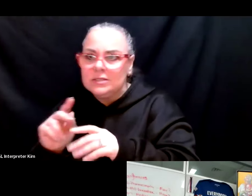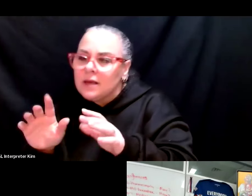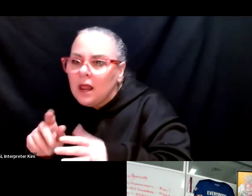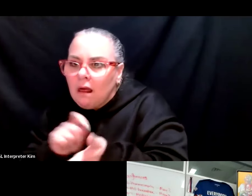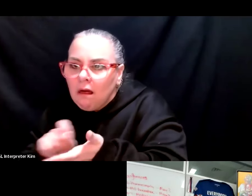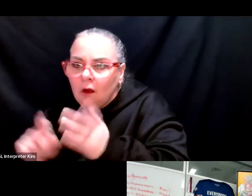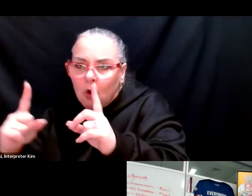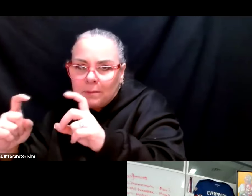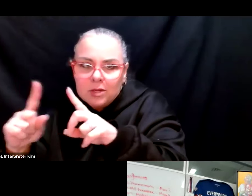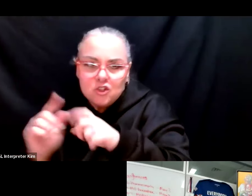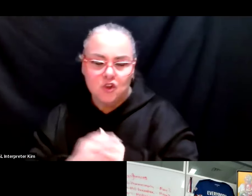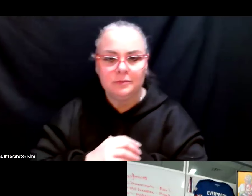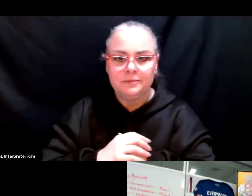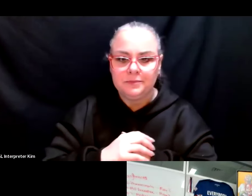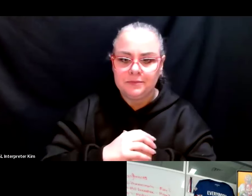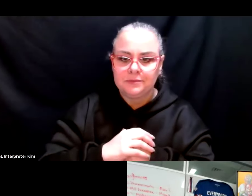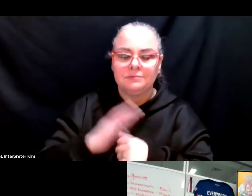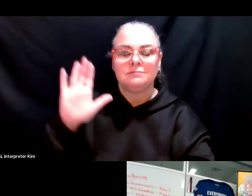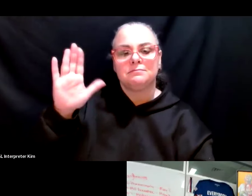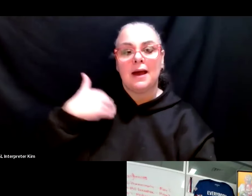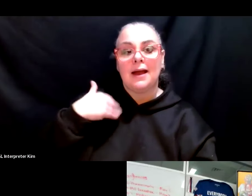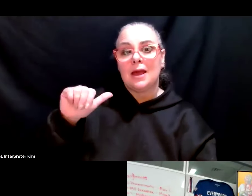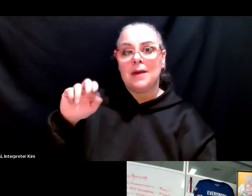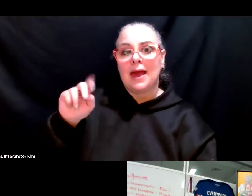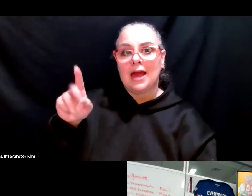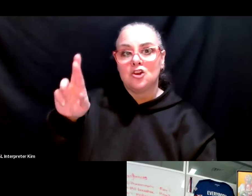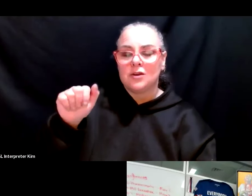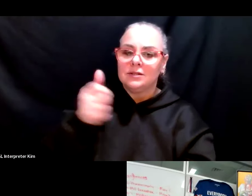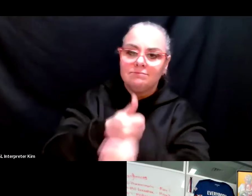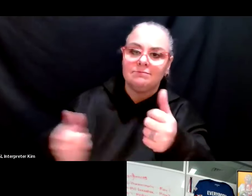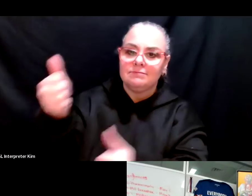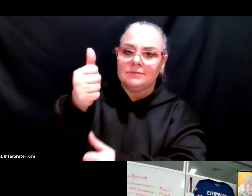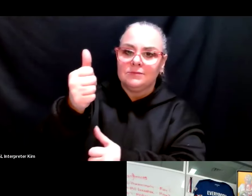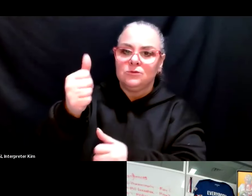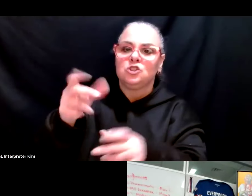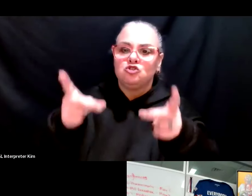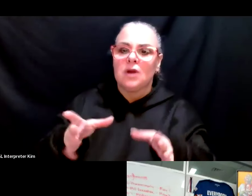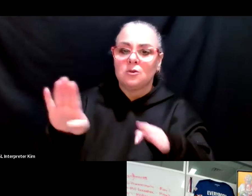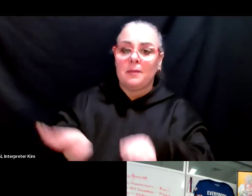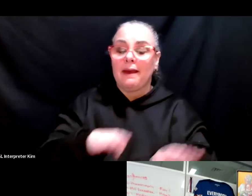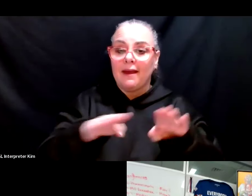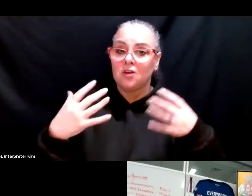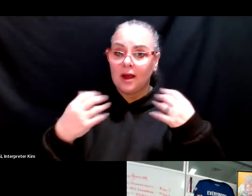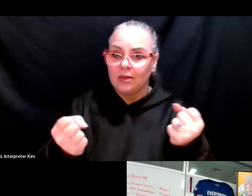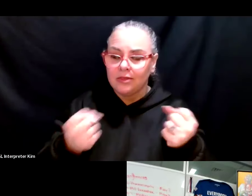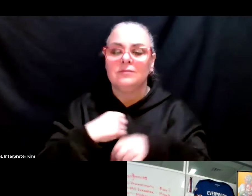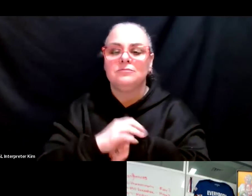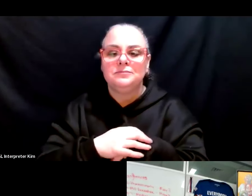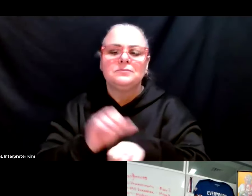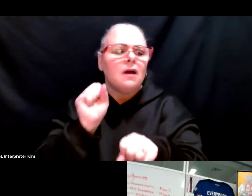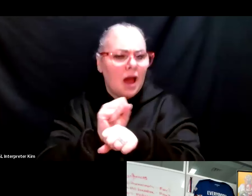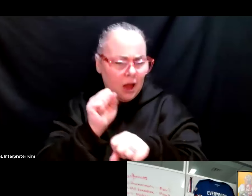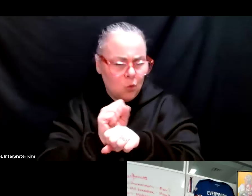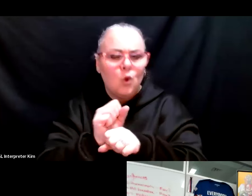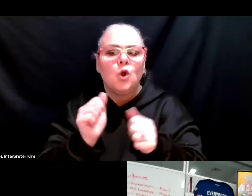you. Sure. My name is Andrea Amador. I'm the Senior Director of Behavioral Health. I have the pleasure of working in partnership